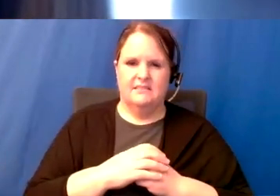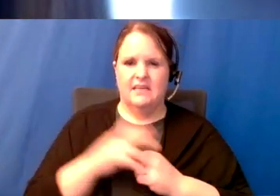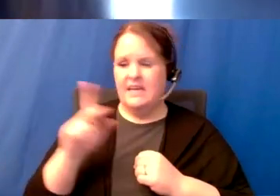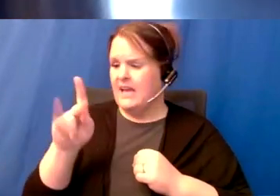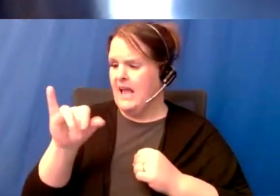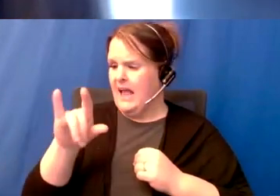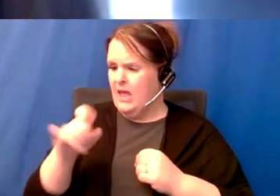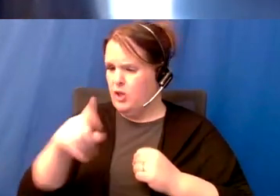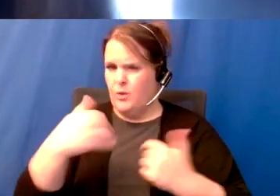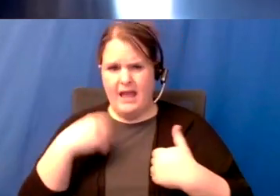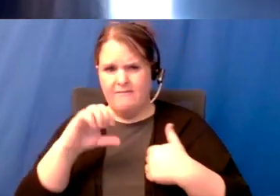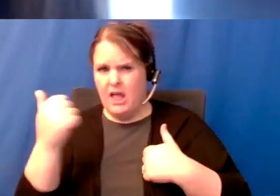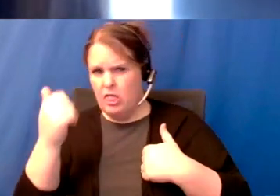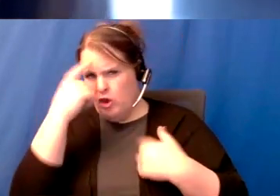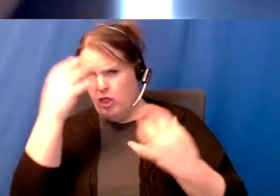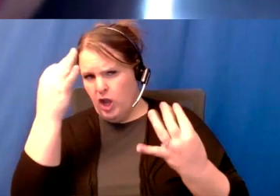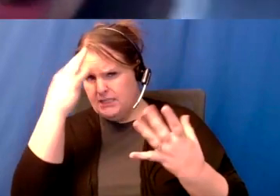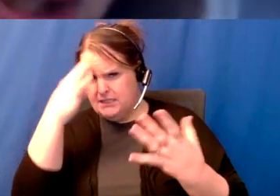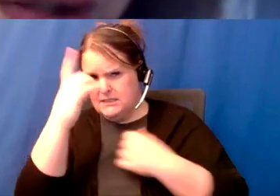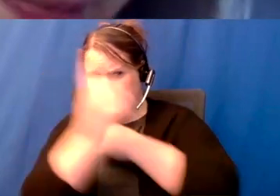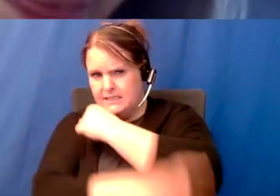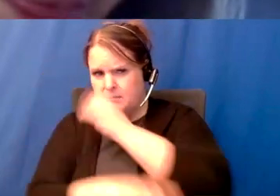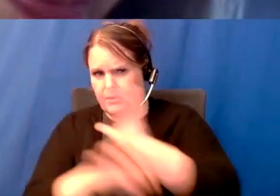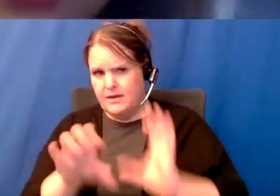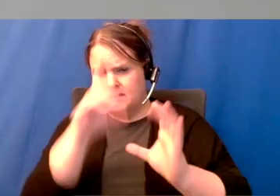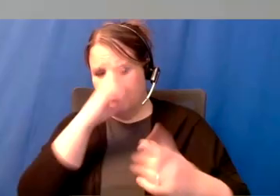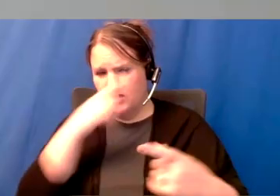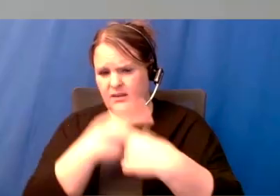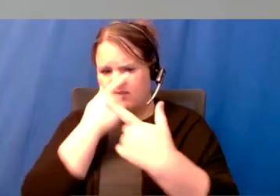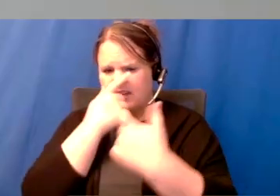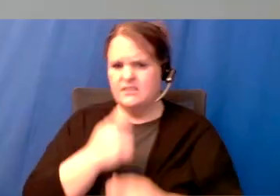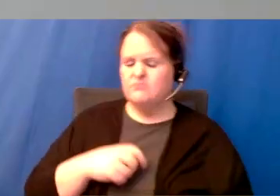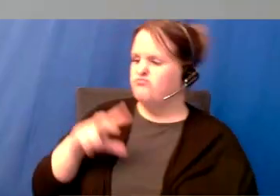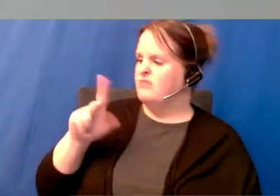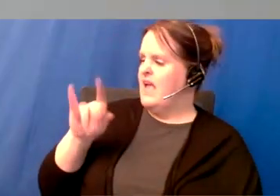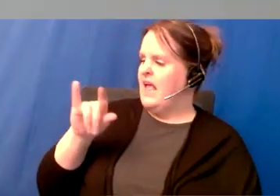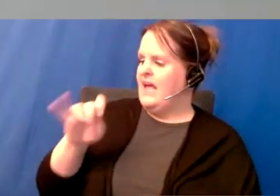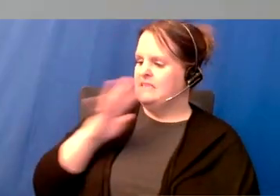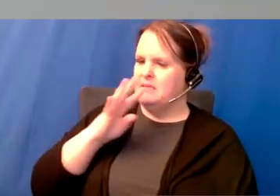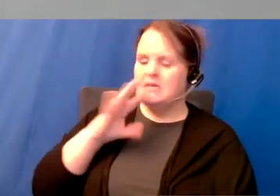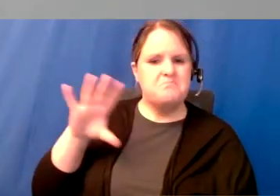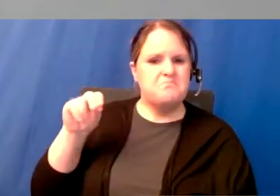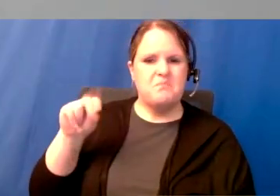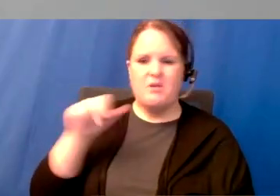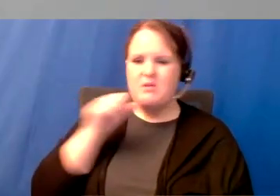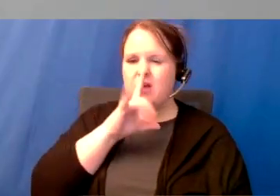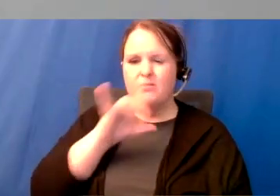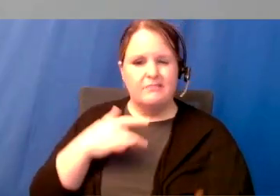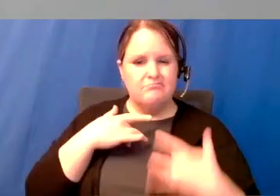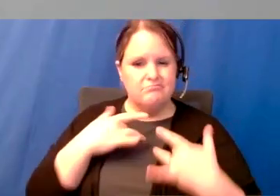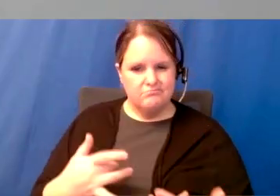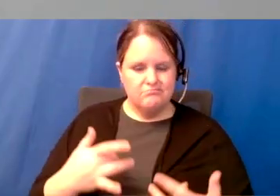that? Disciplinary actions for conflict of interest? No, not really. It's generally the case that